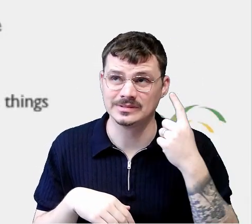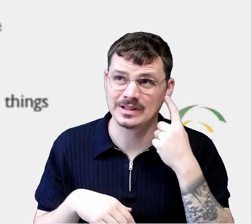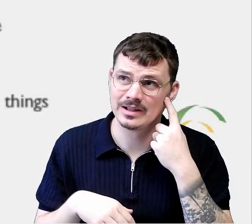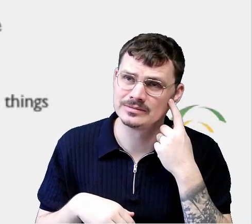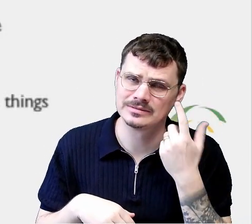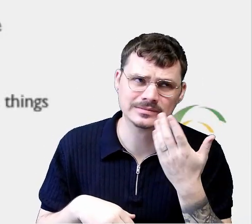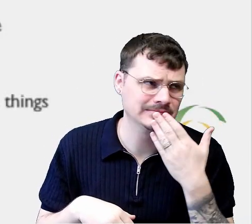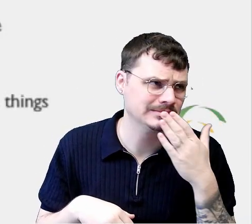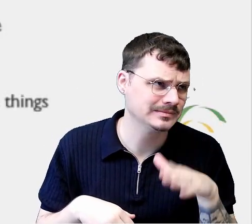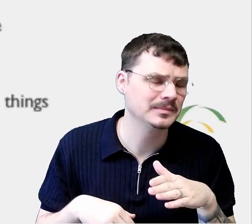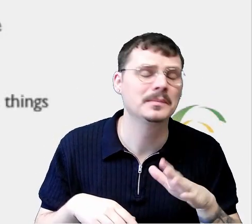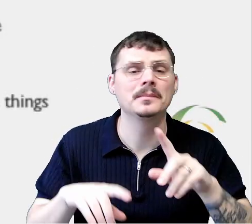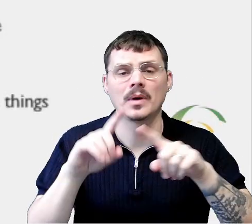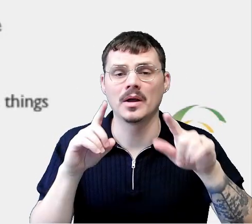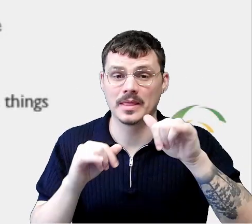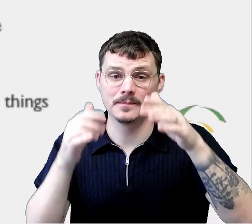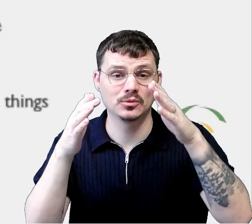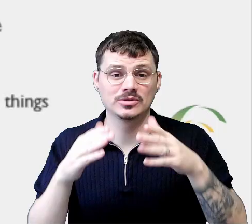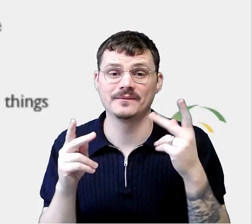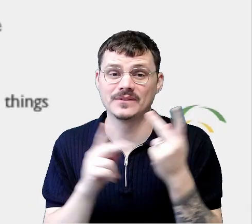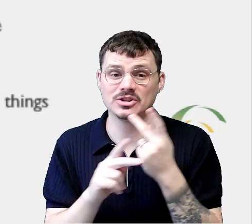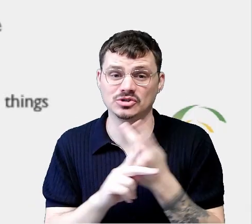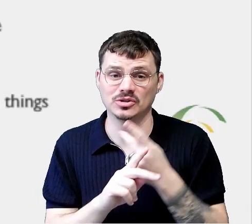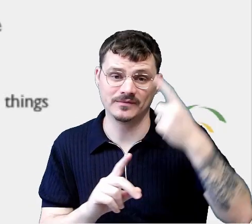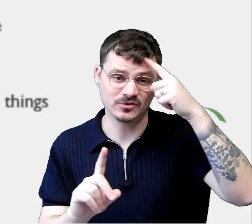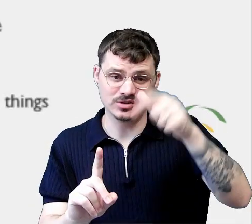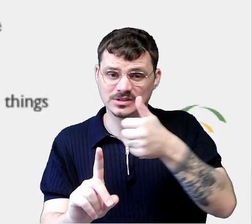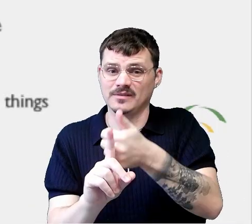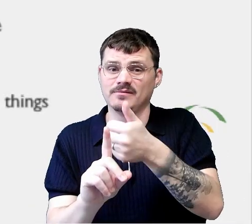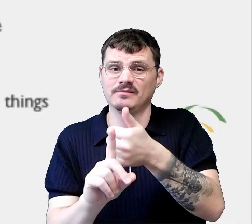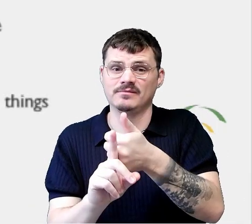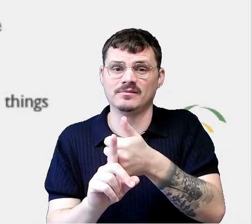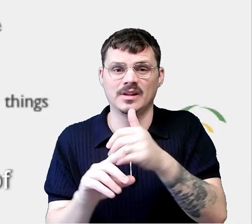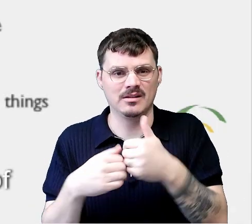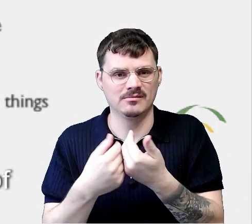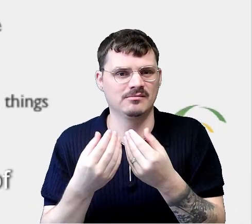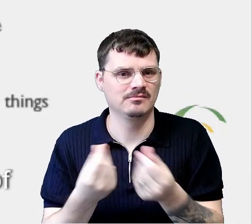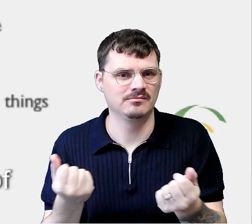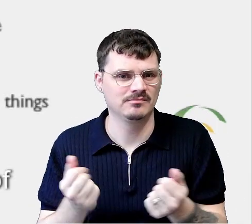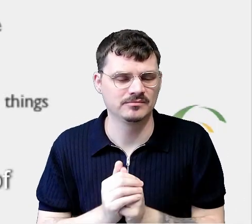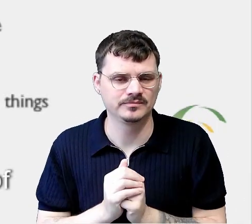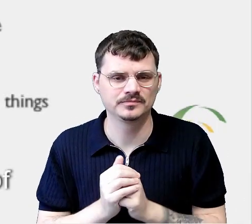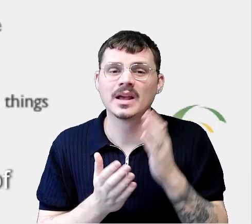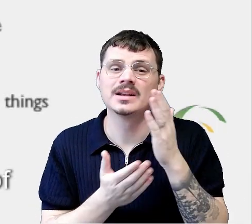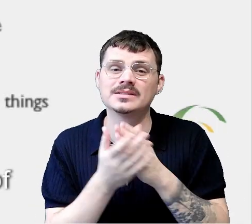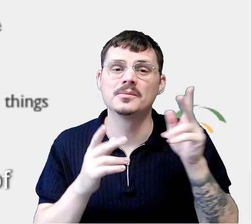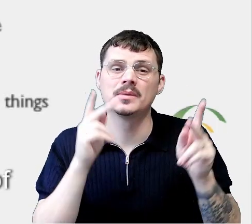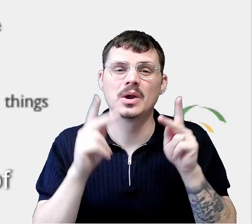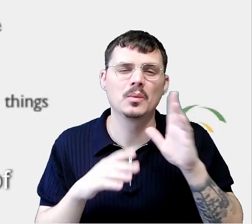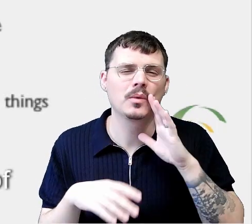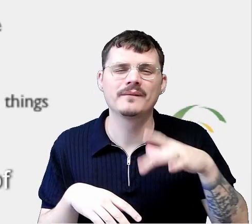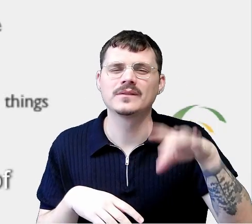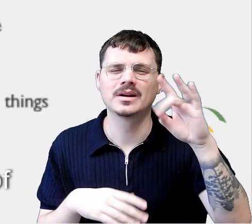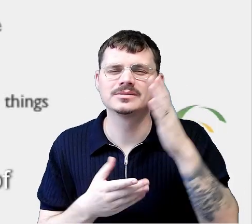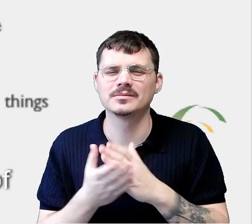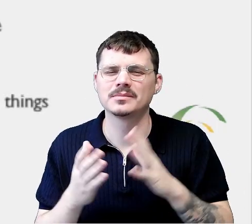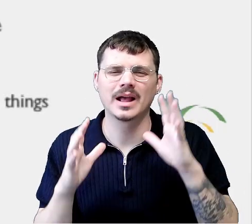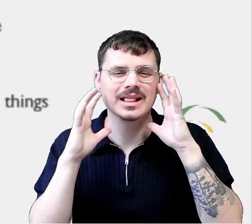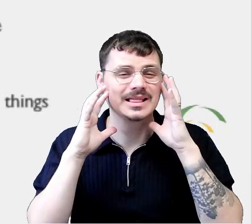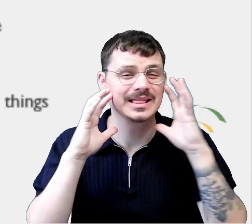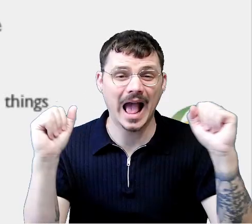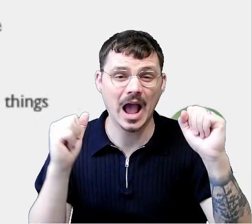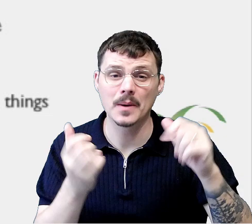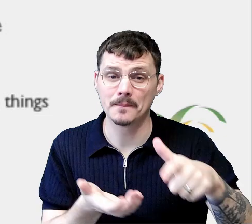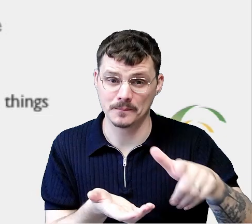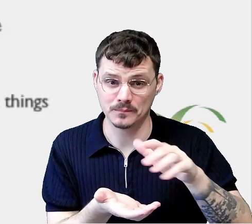miserable, but the person figured this out for herself. Some people will find certain loud types of